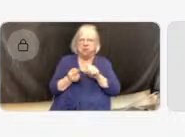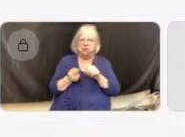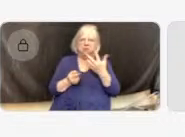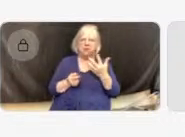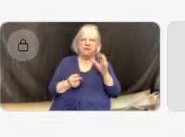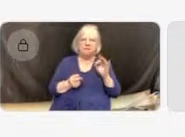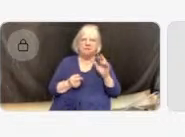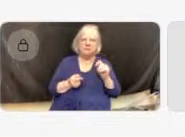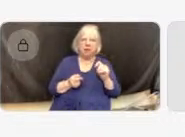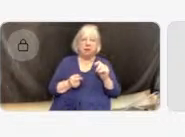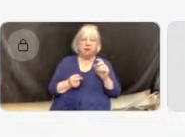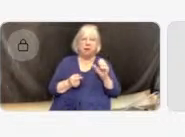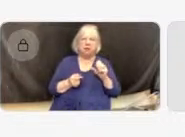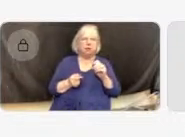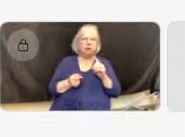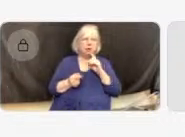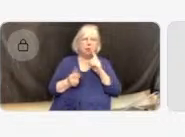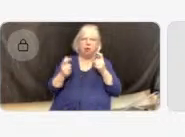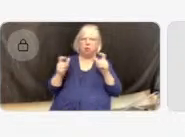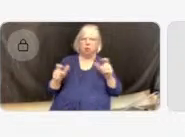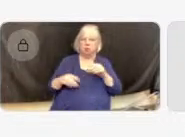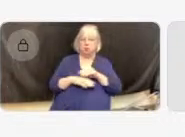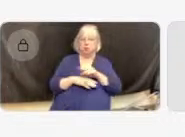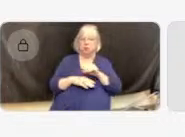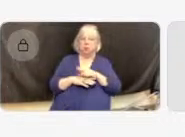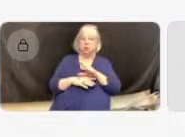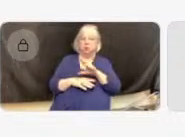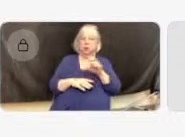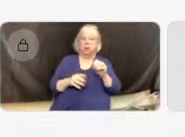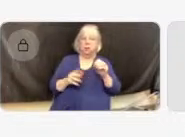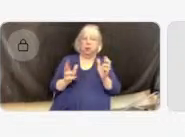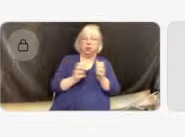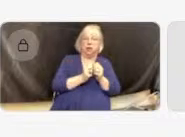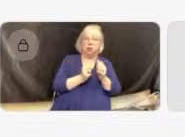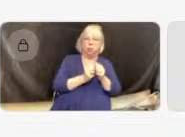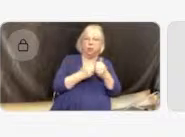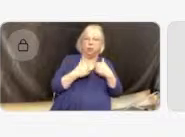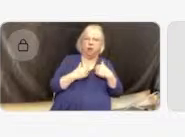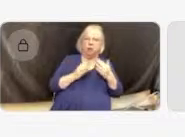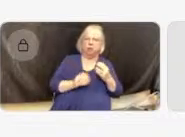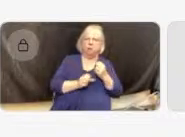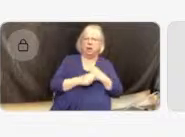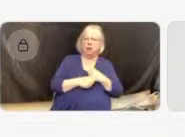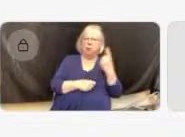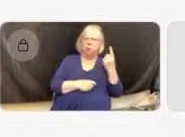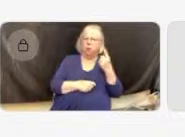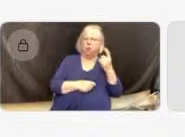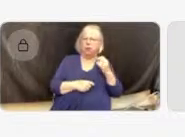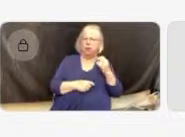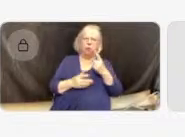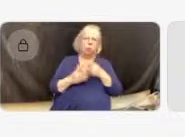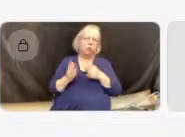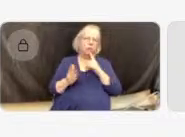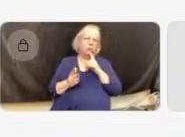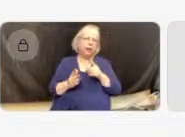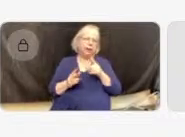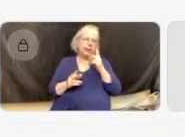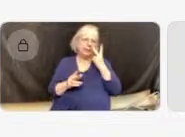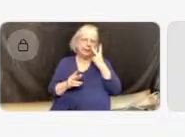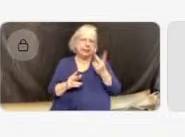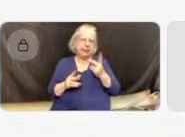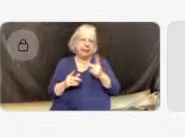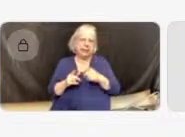large consulting firm together with the owner makes me really wonder if what we aren't looking at is actually